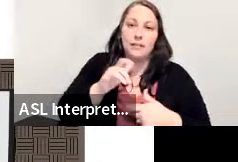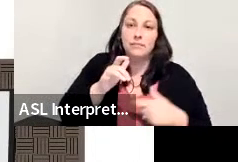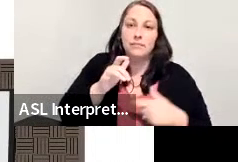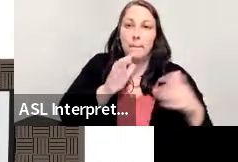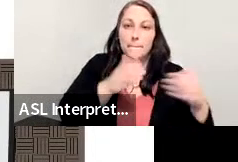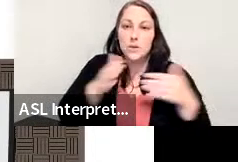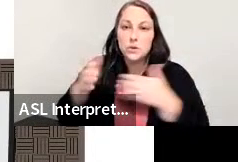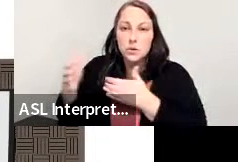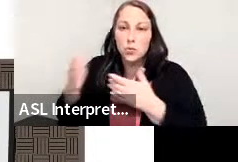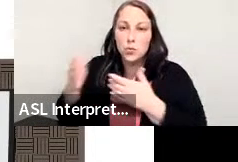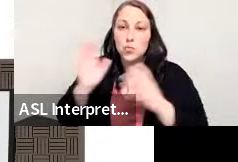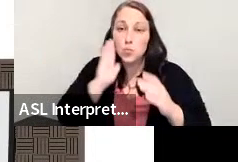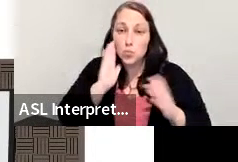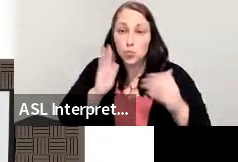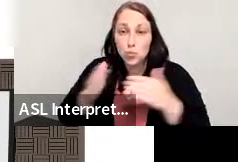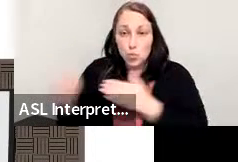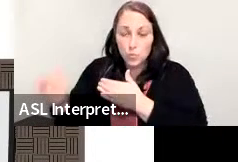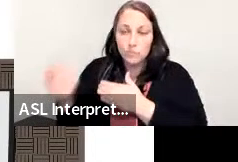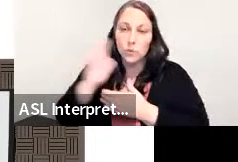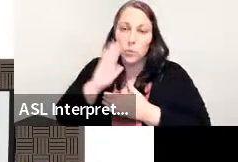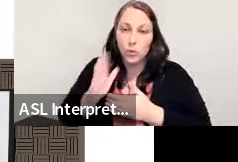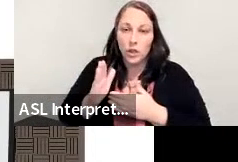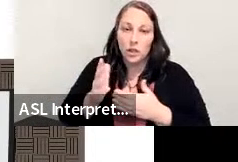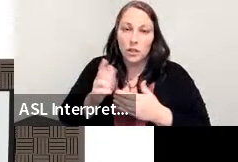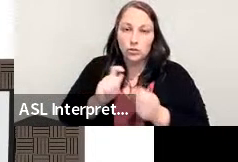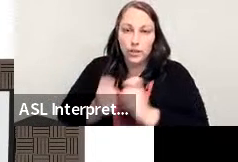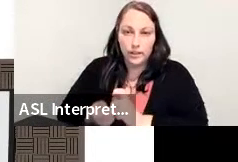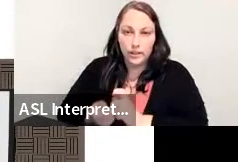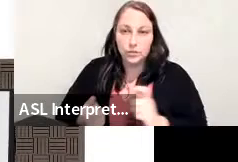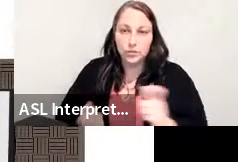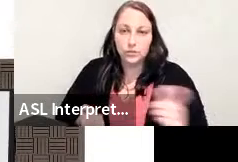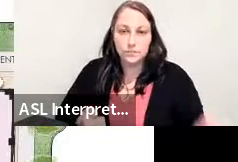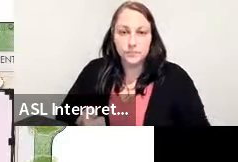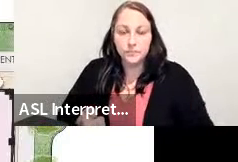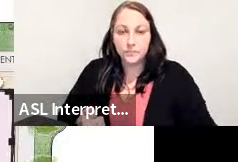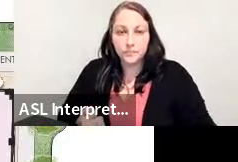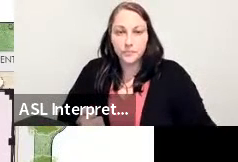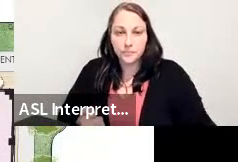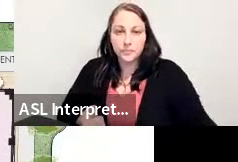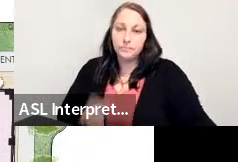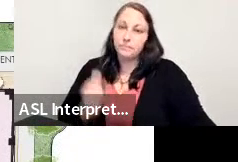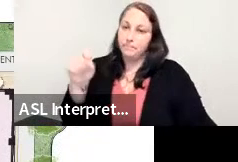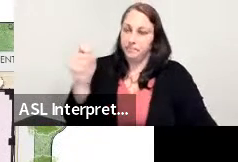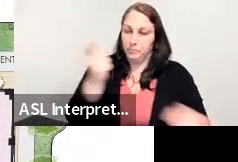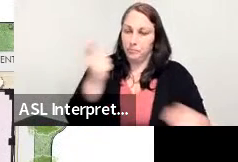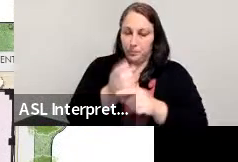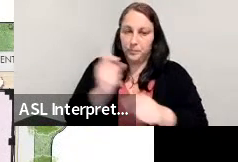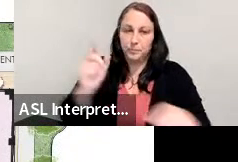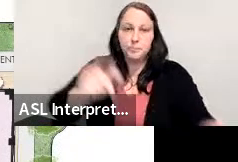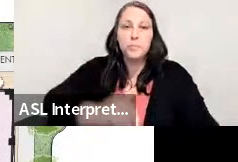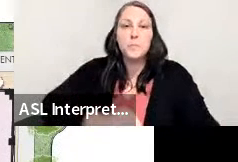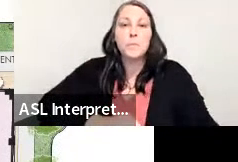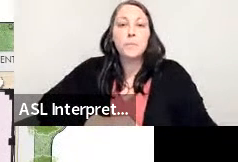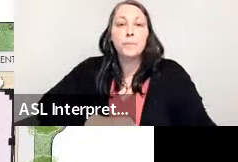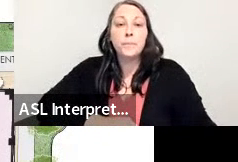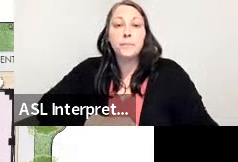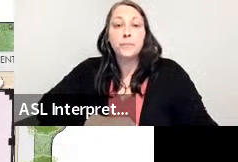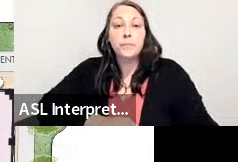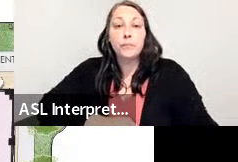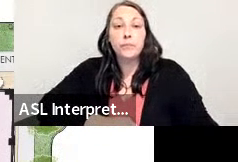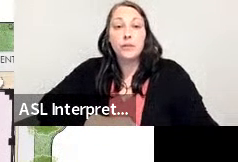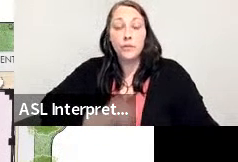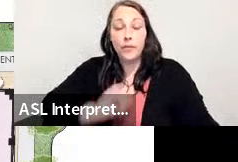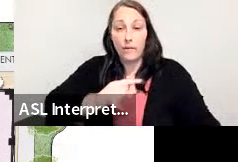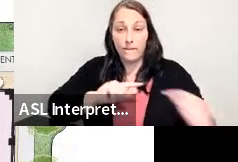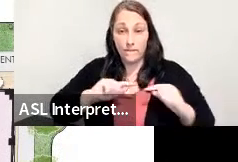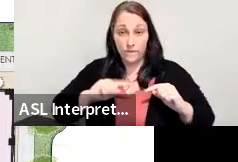with the introduction of the courtyard. Keep going. Yep. Then on the upper ground floor, we